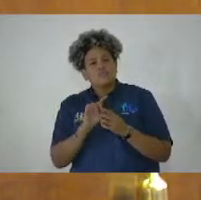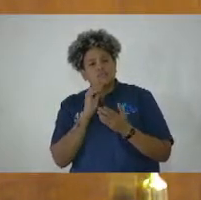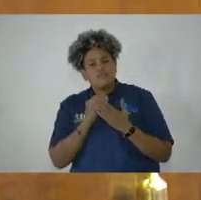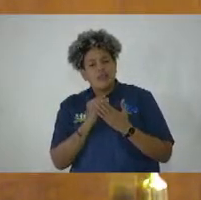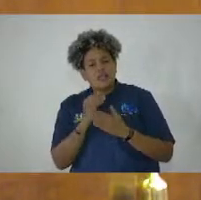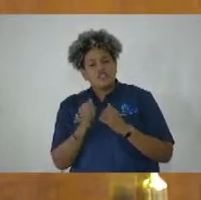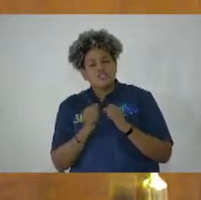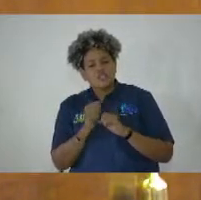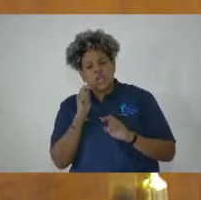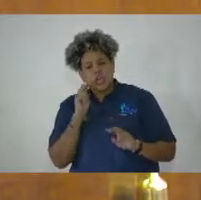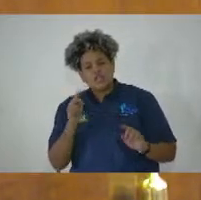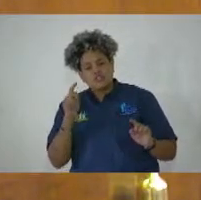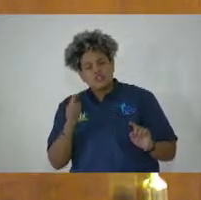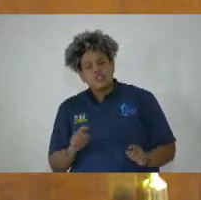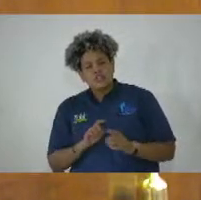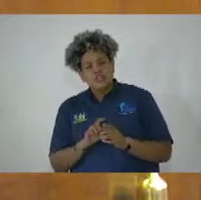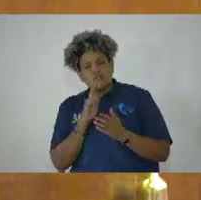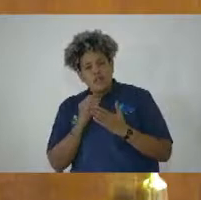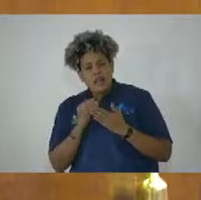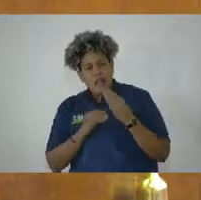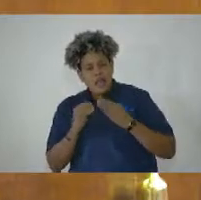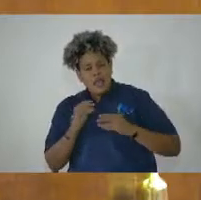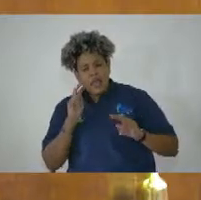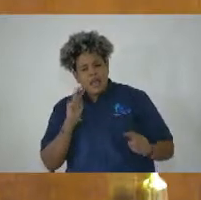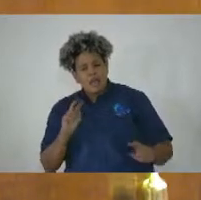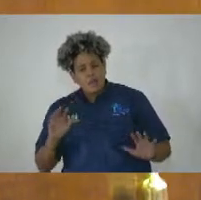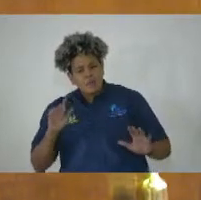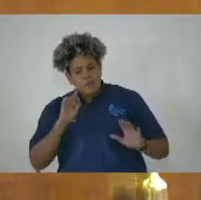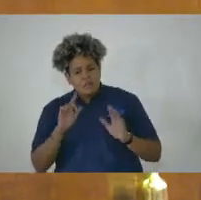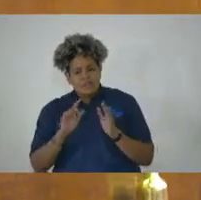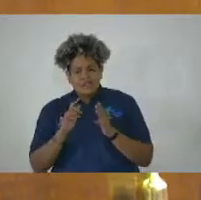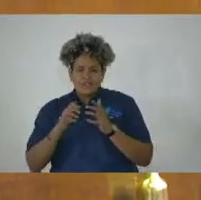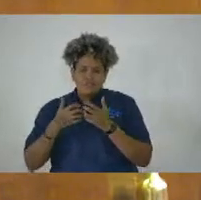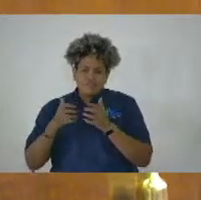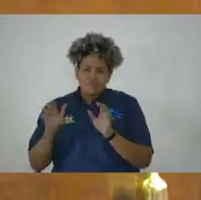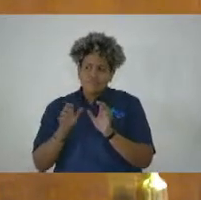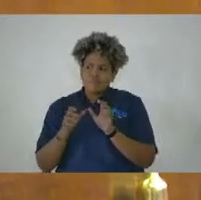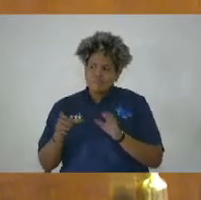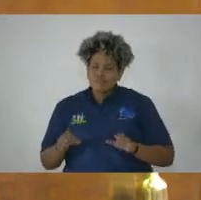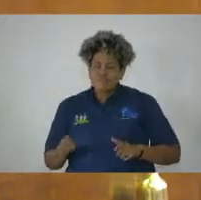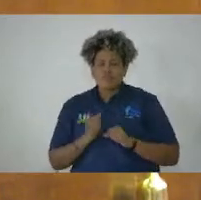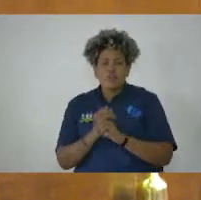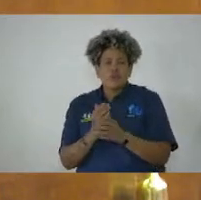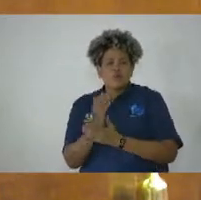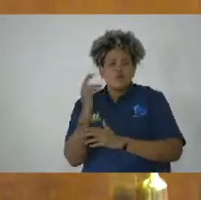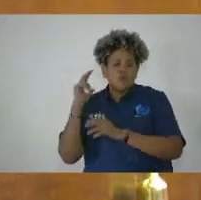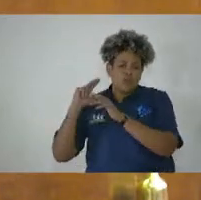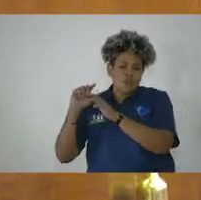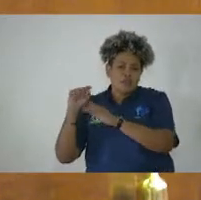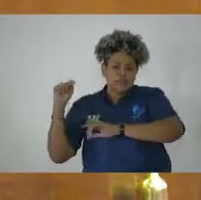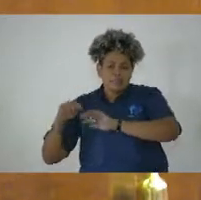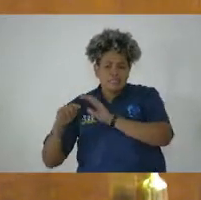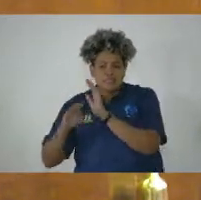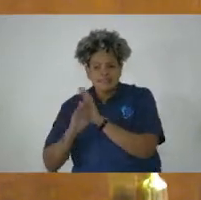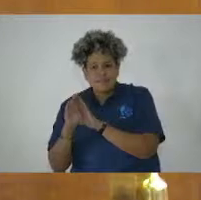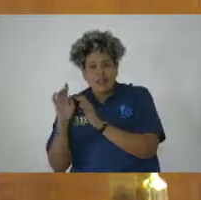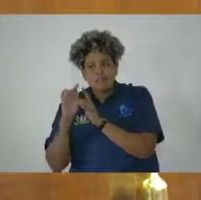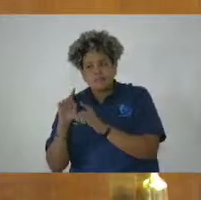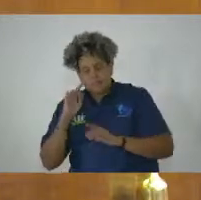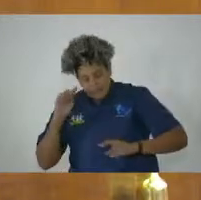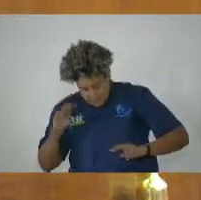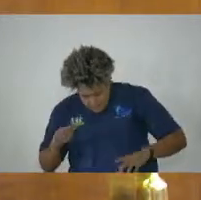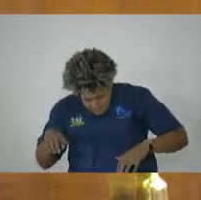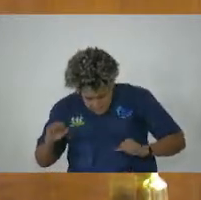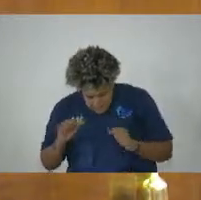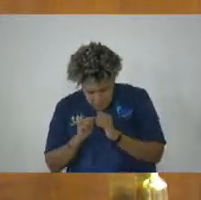year as a result of the economic dislocation caused by the hurricane. These developments